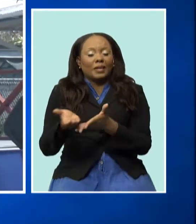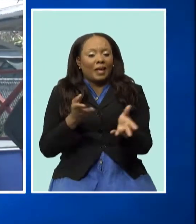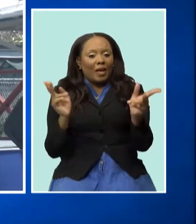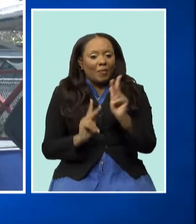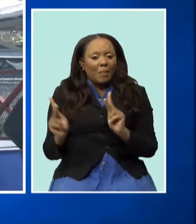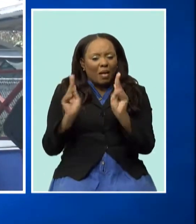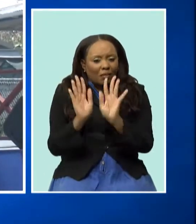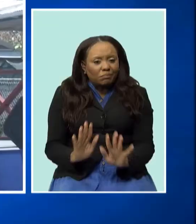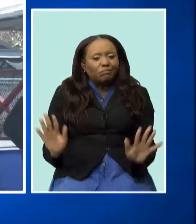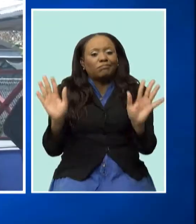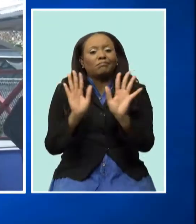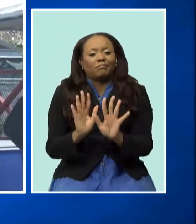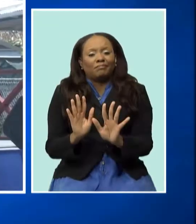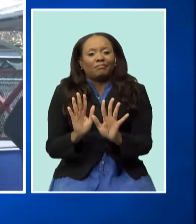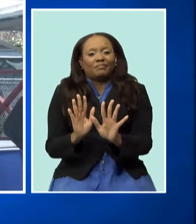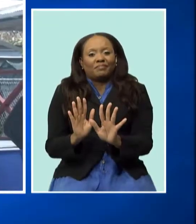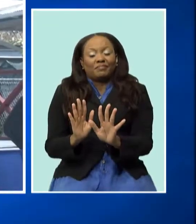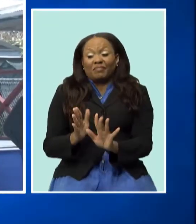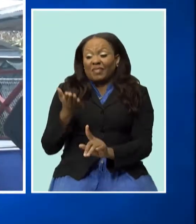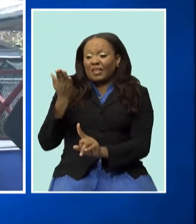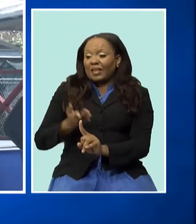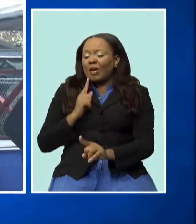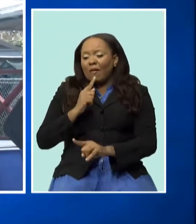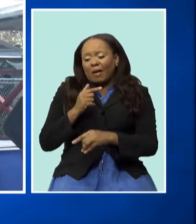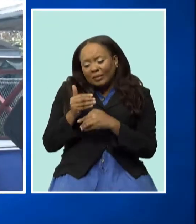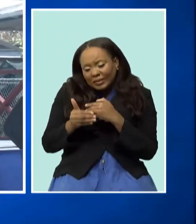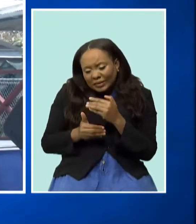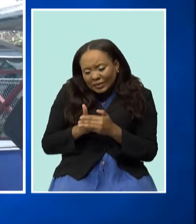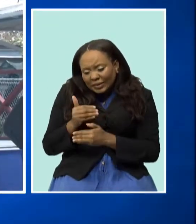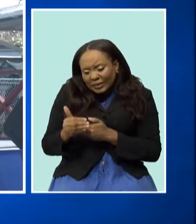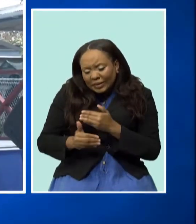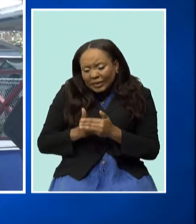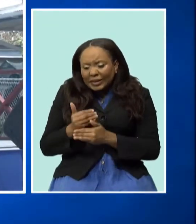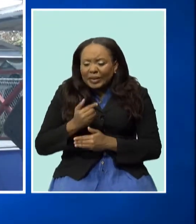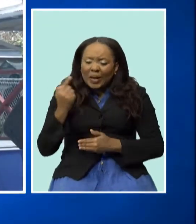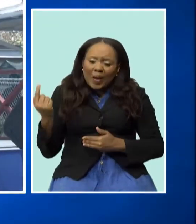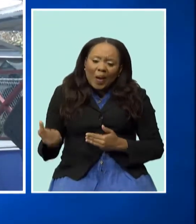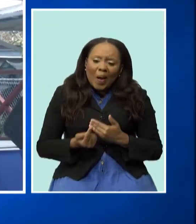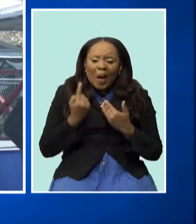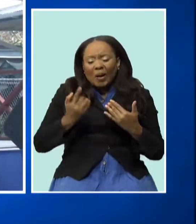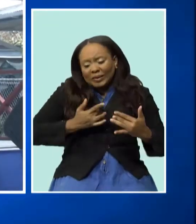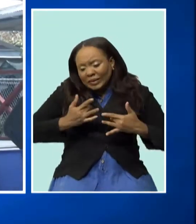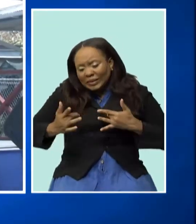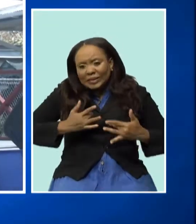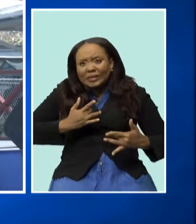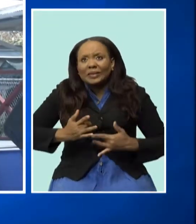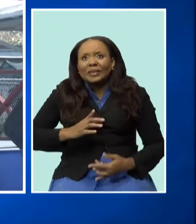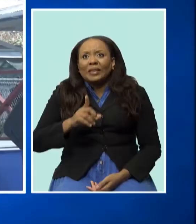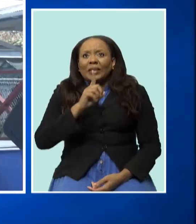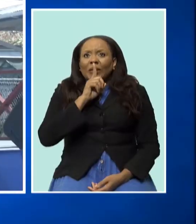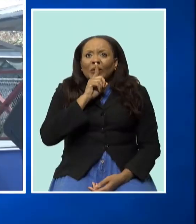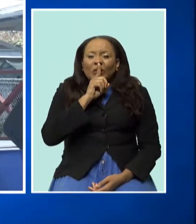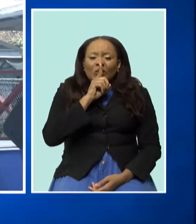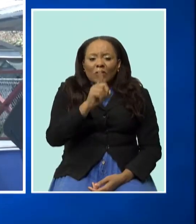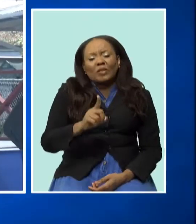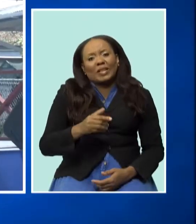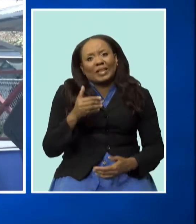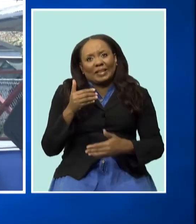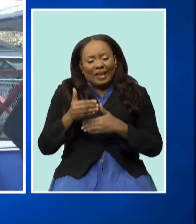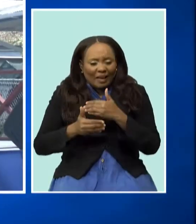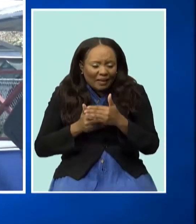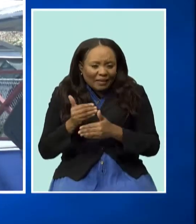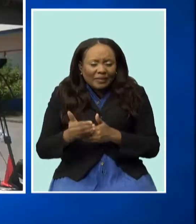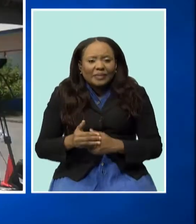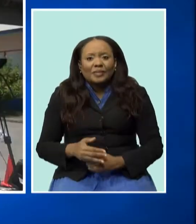mankind. She was generous, conscientious, and so very kind. And